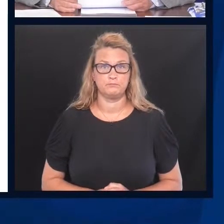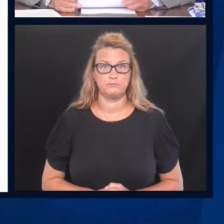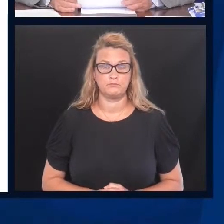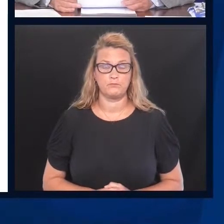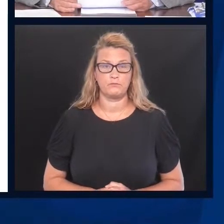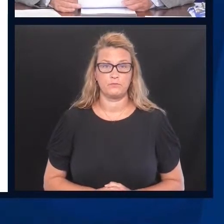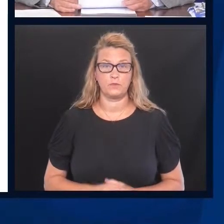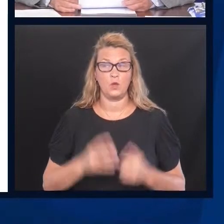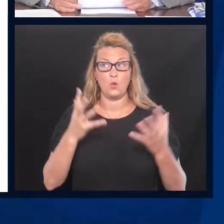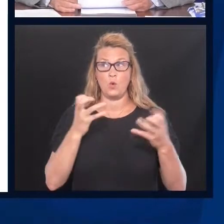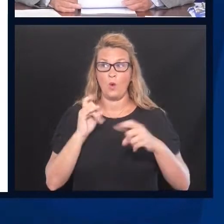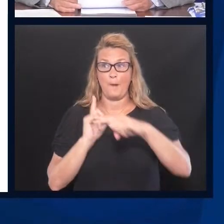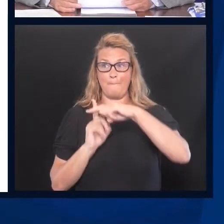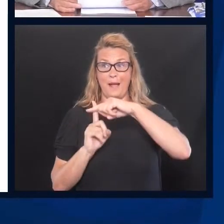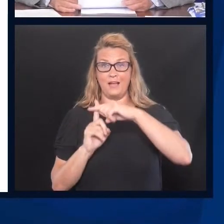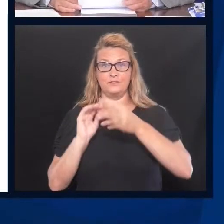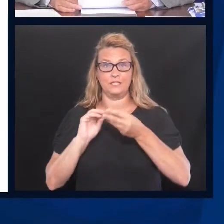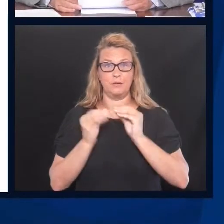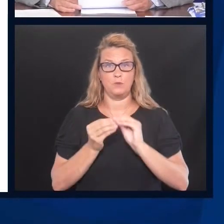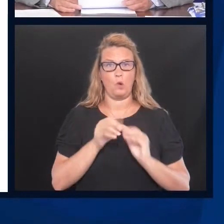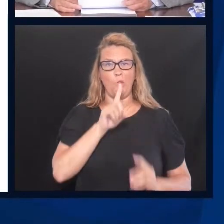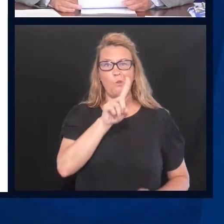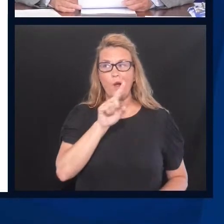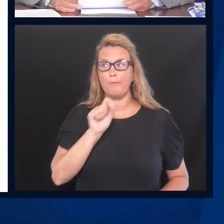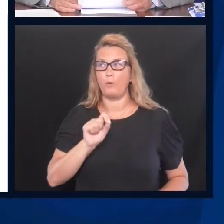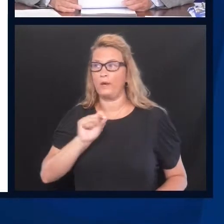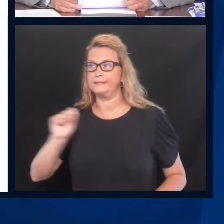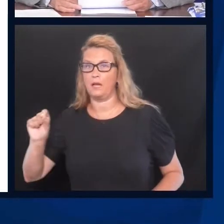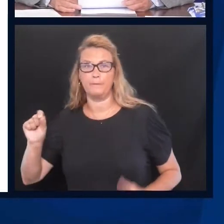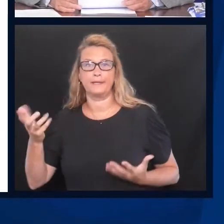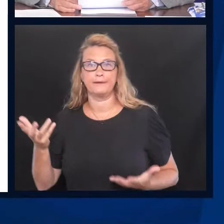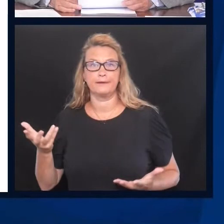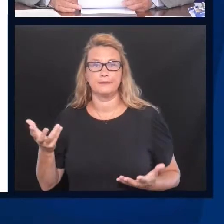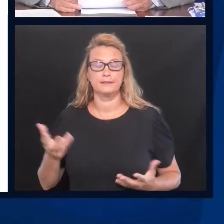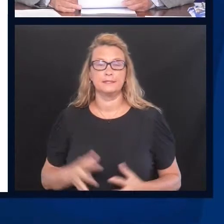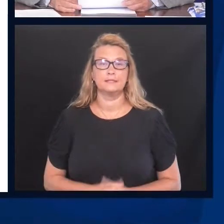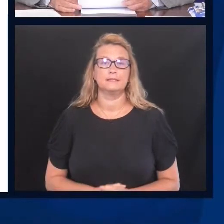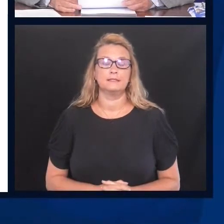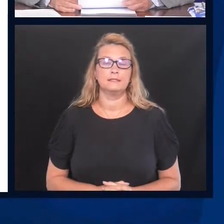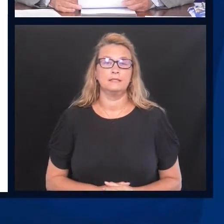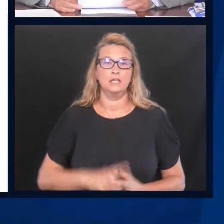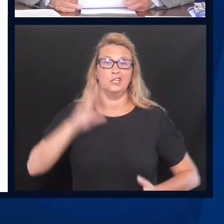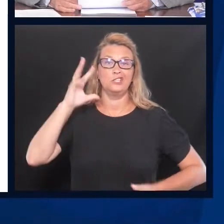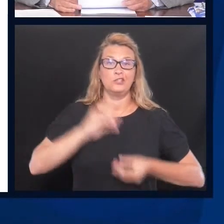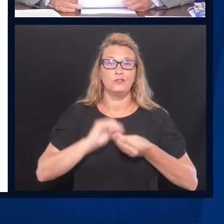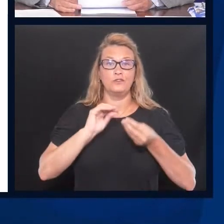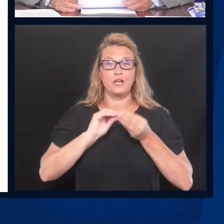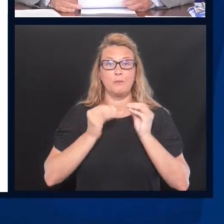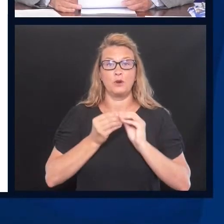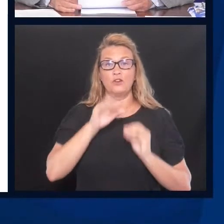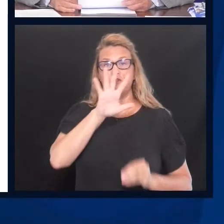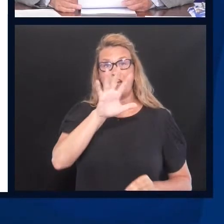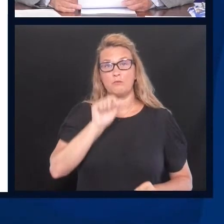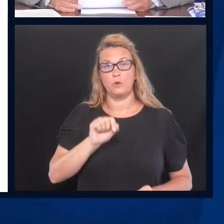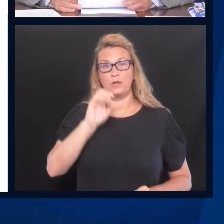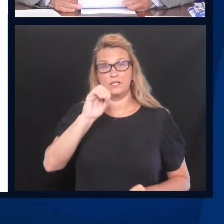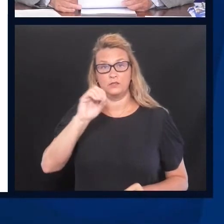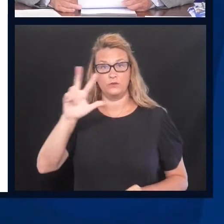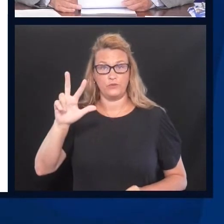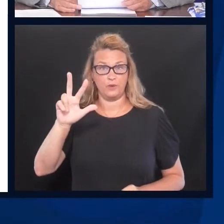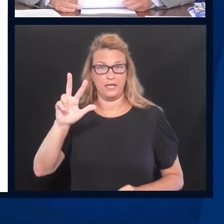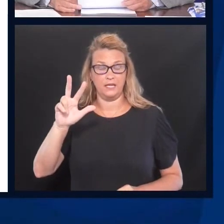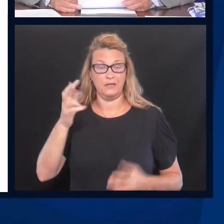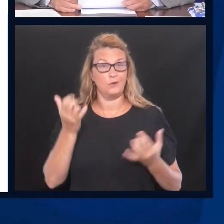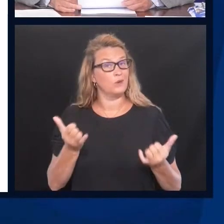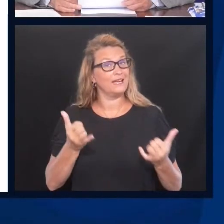We want our positivity rate at 1 point something. Our cumulative rate is at 5.03. We now